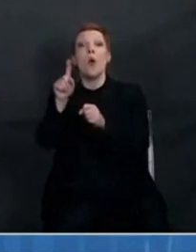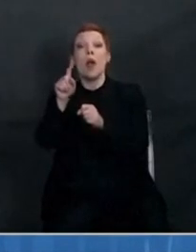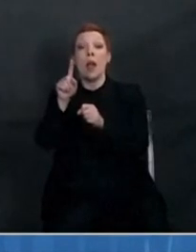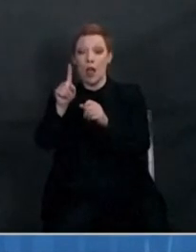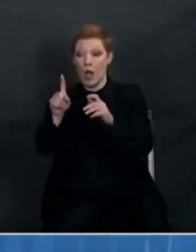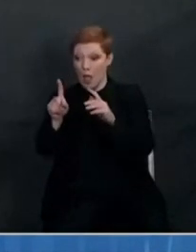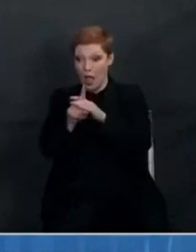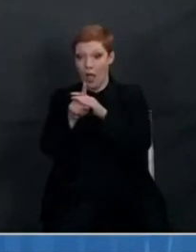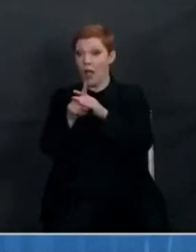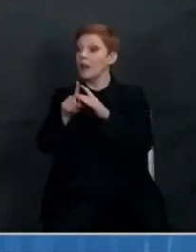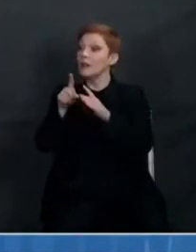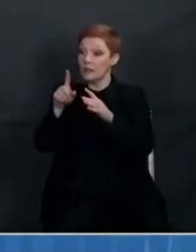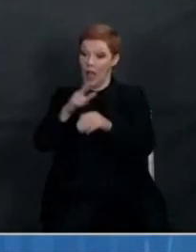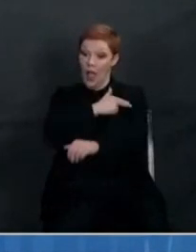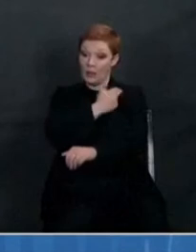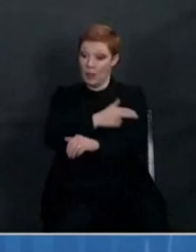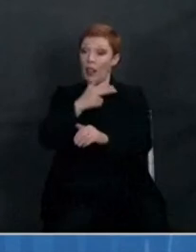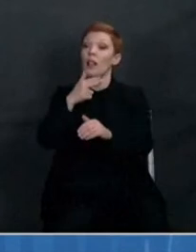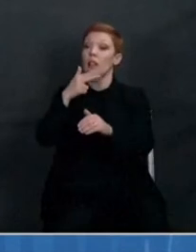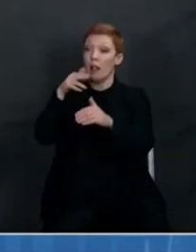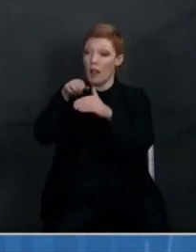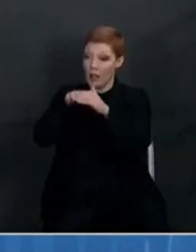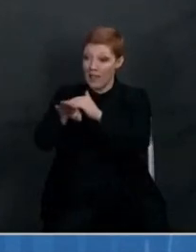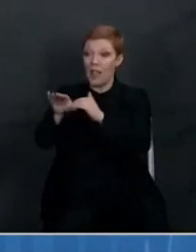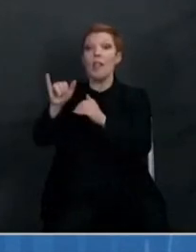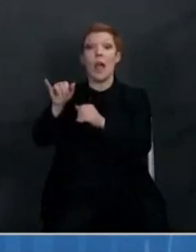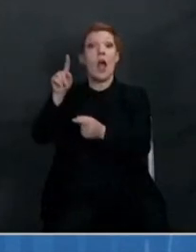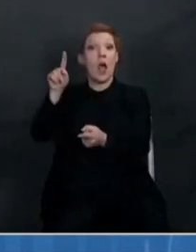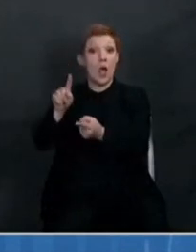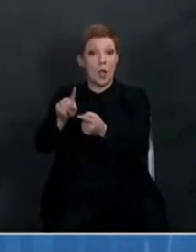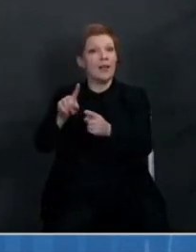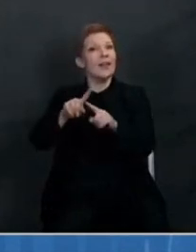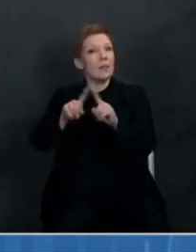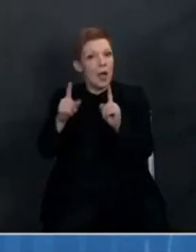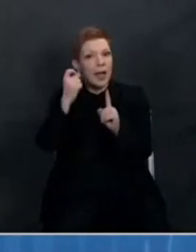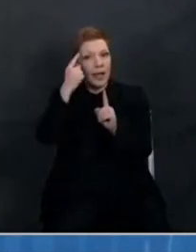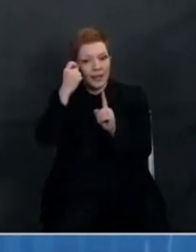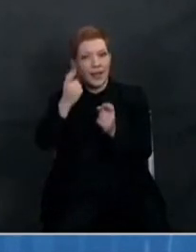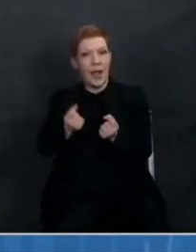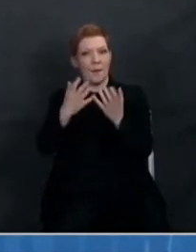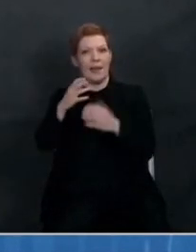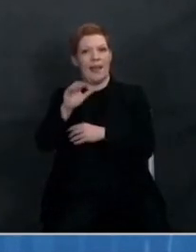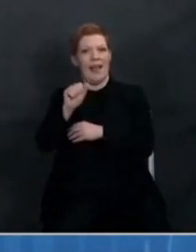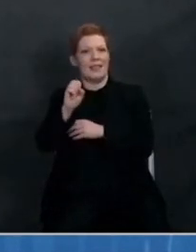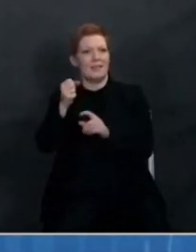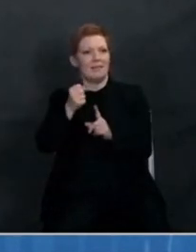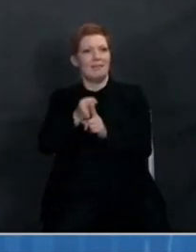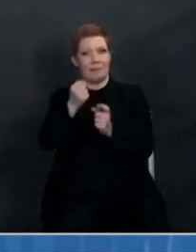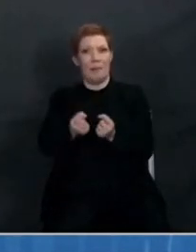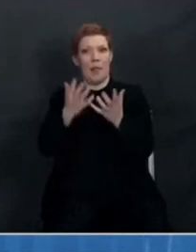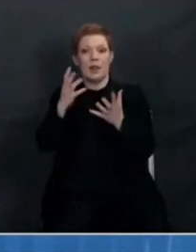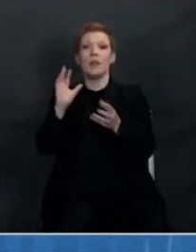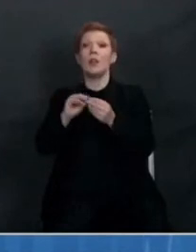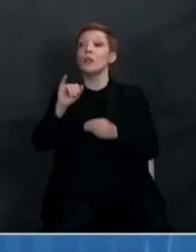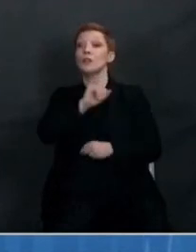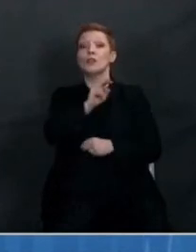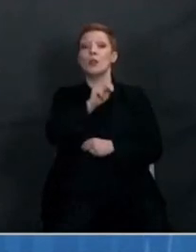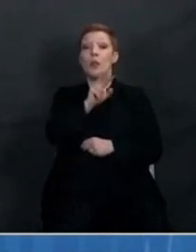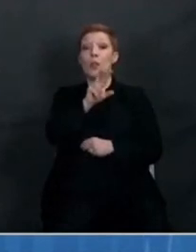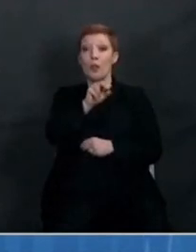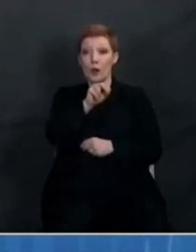to rise. Cases remain at elevated levels. So let's start with the cases. Through January 30th,